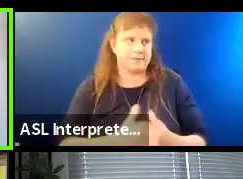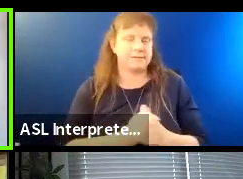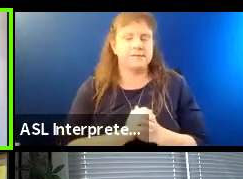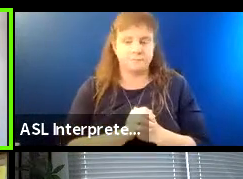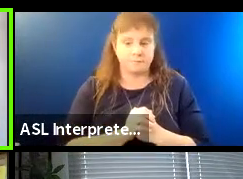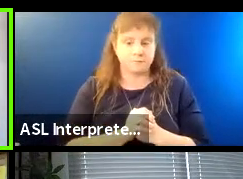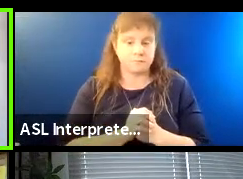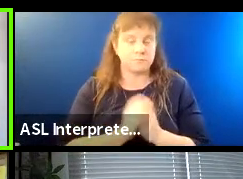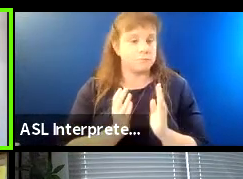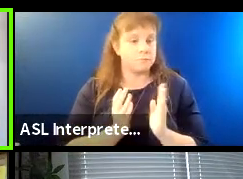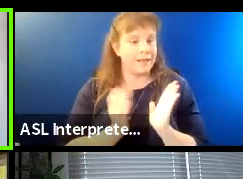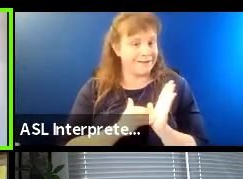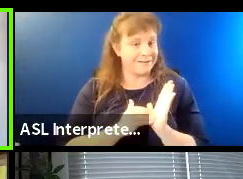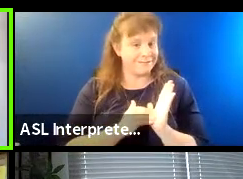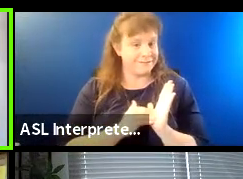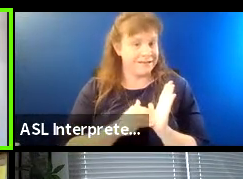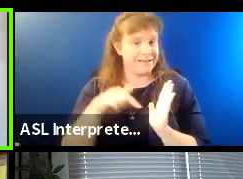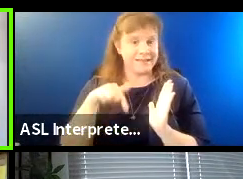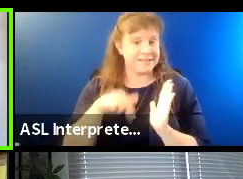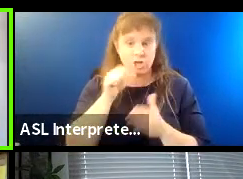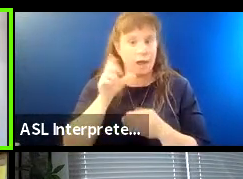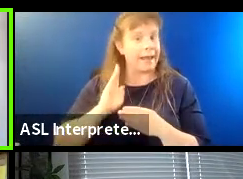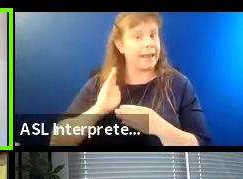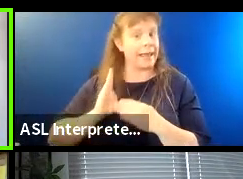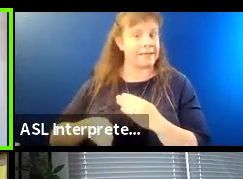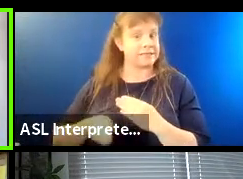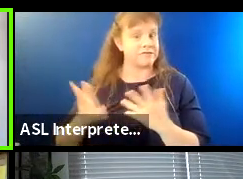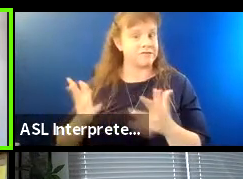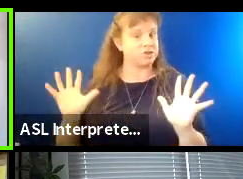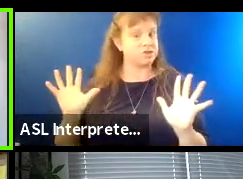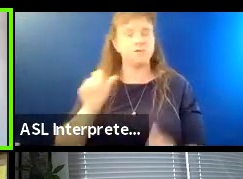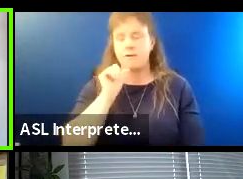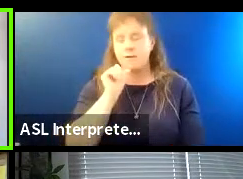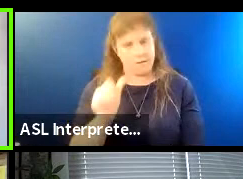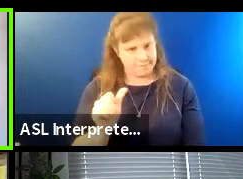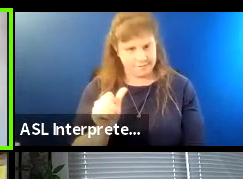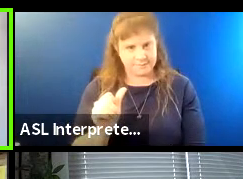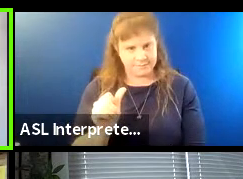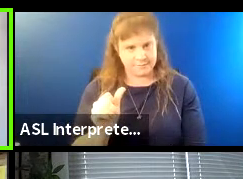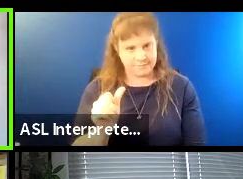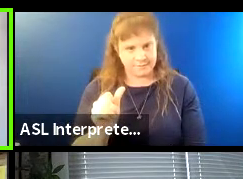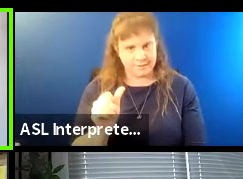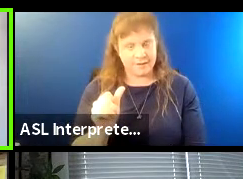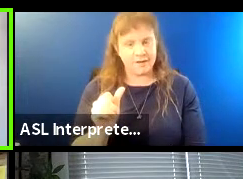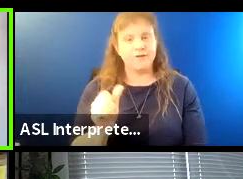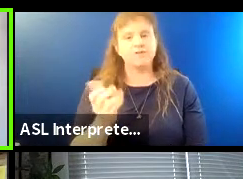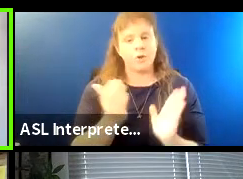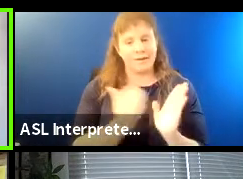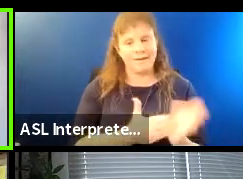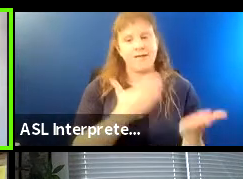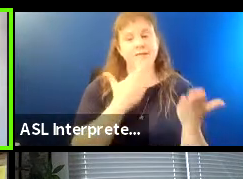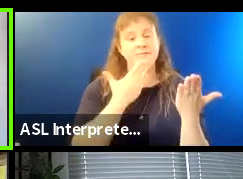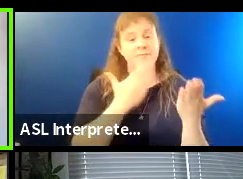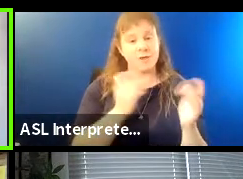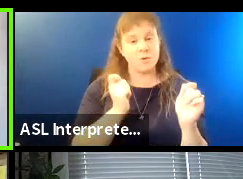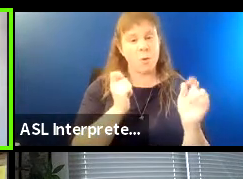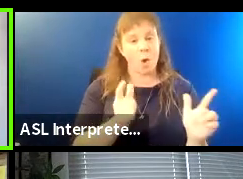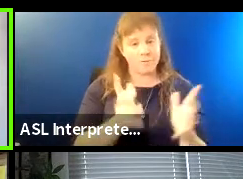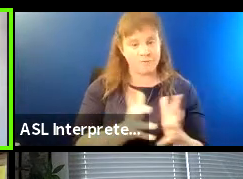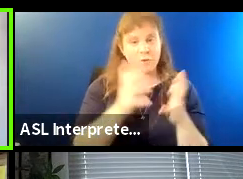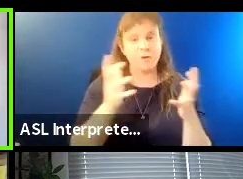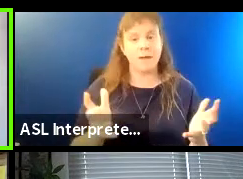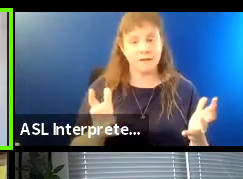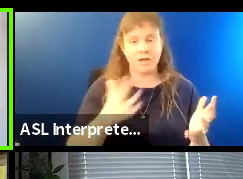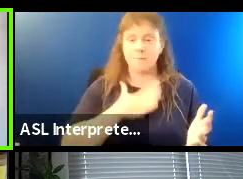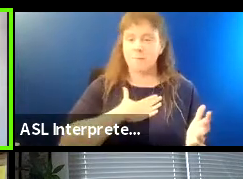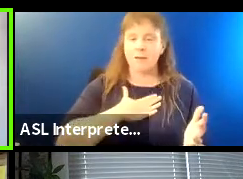this is not the end. So with that, I will say thank you all very, very much. My